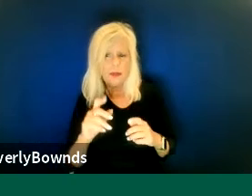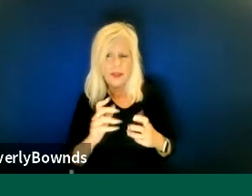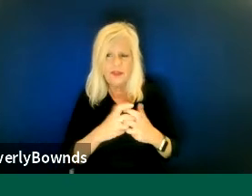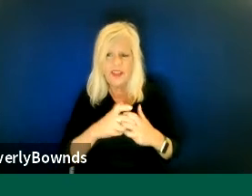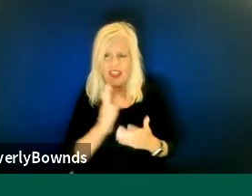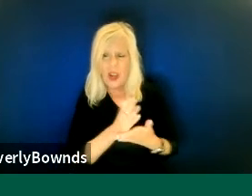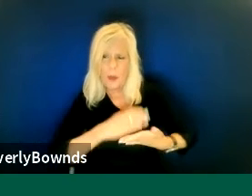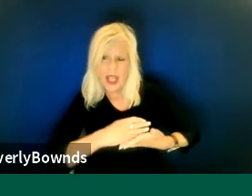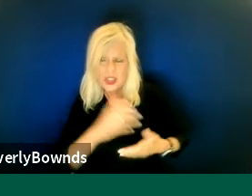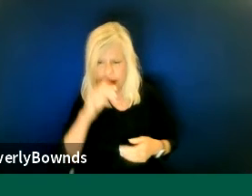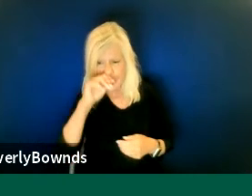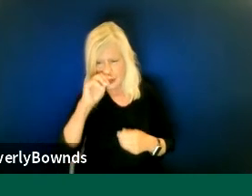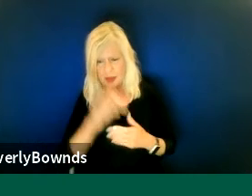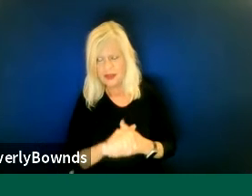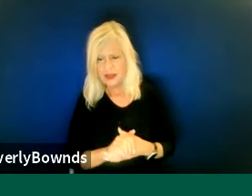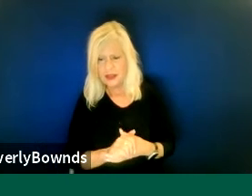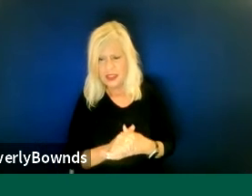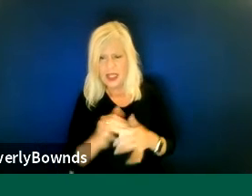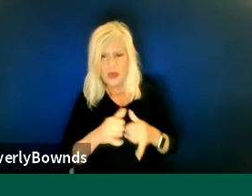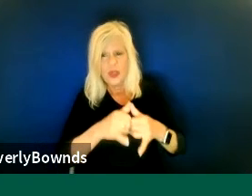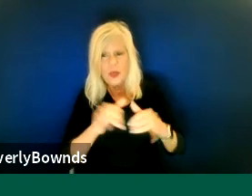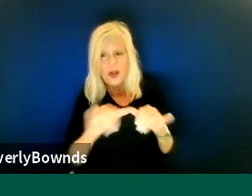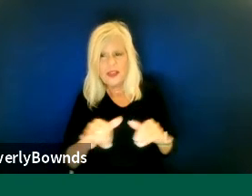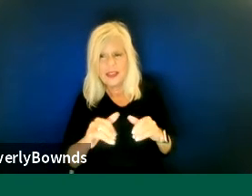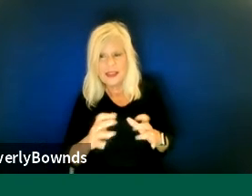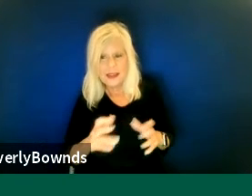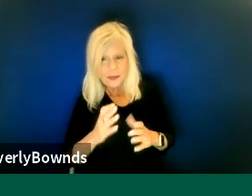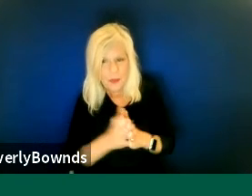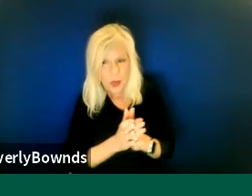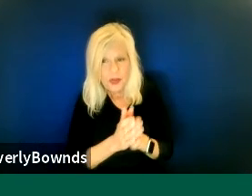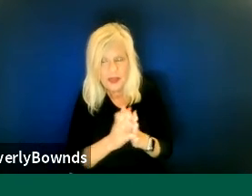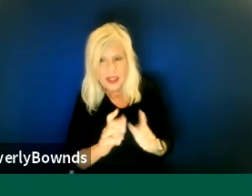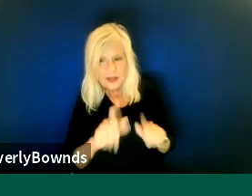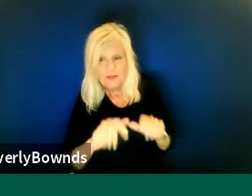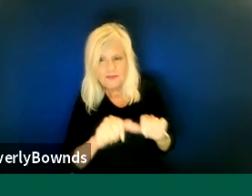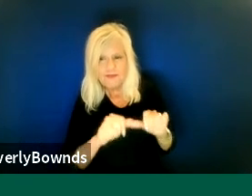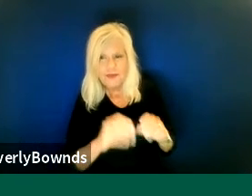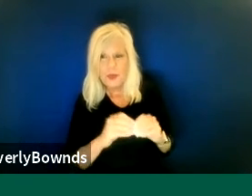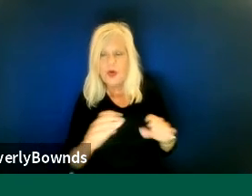of course, and reward system that will keep them motivated to be more physically active.